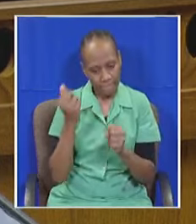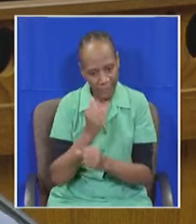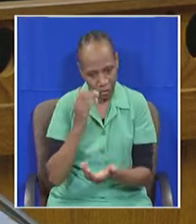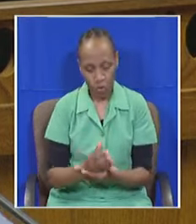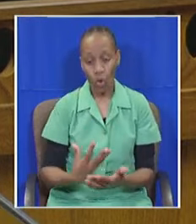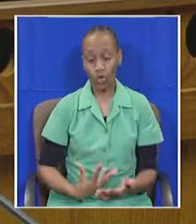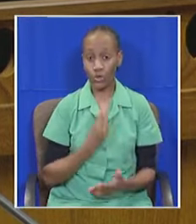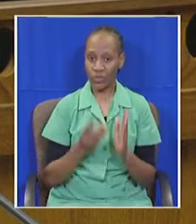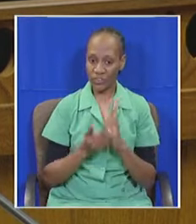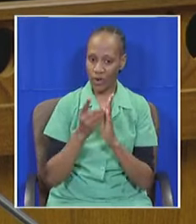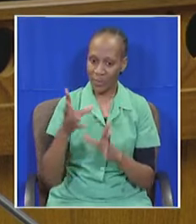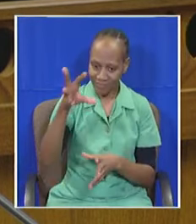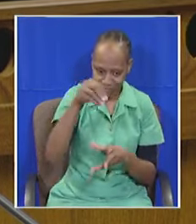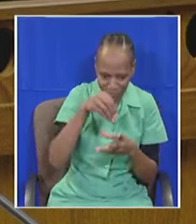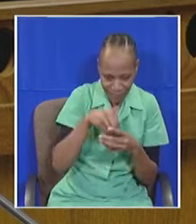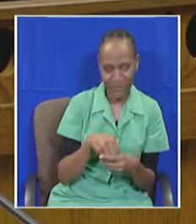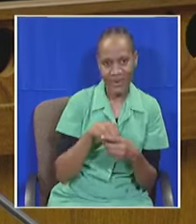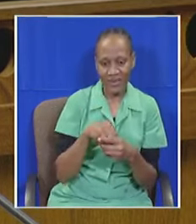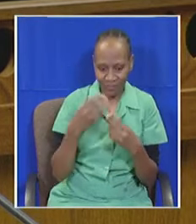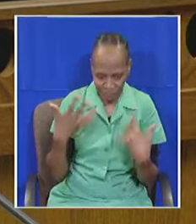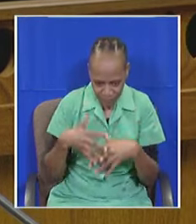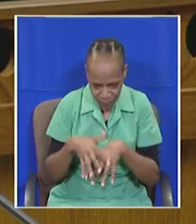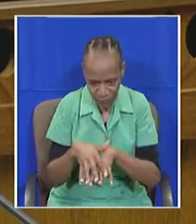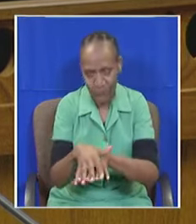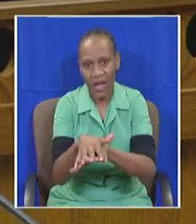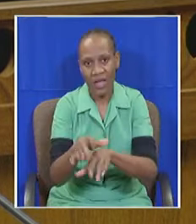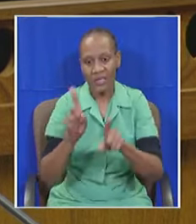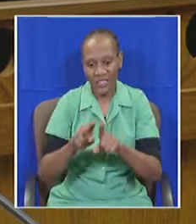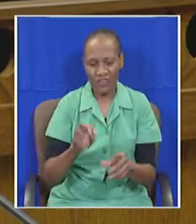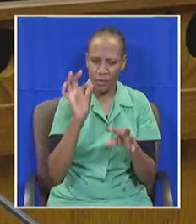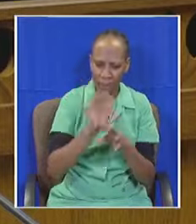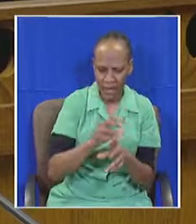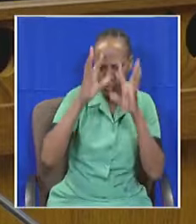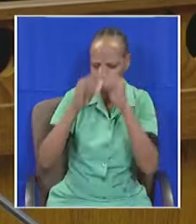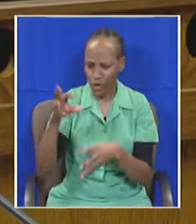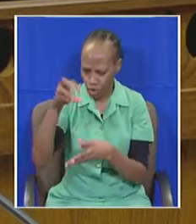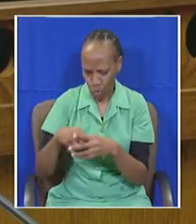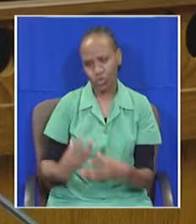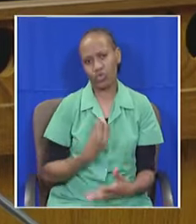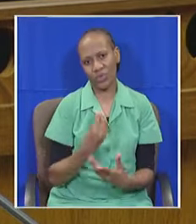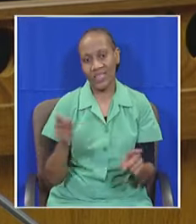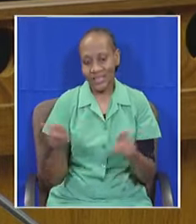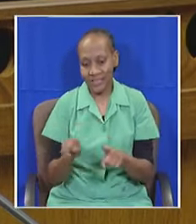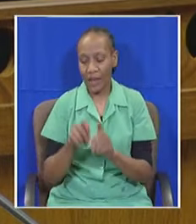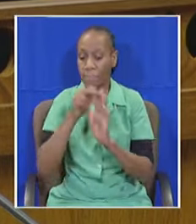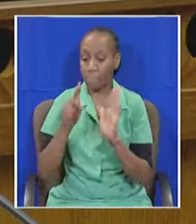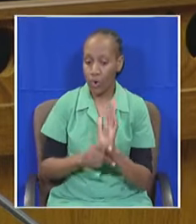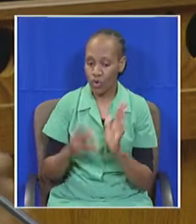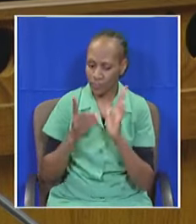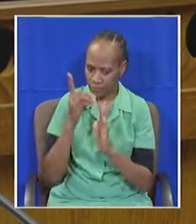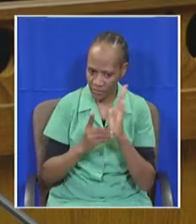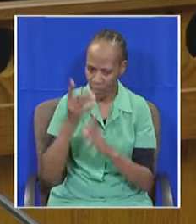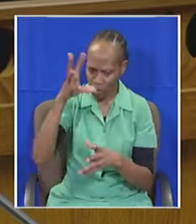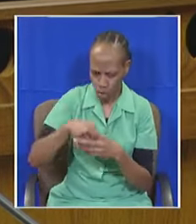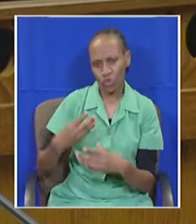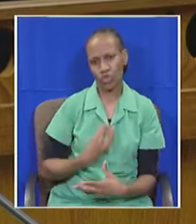be integrated and mainstream into all planning and decision-making, as well as program development. An